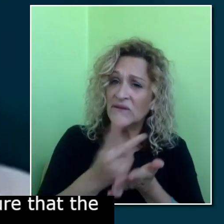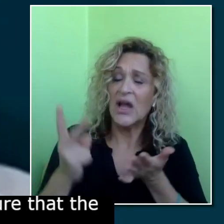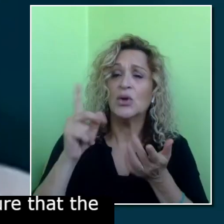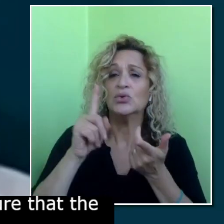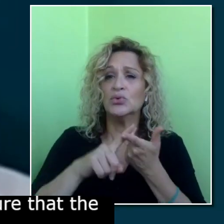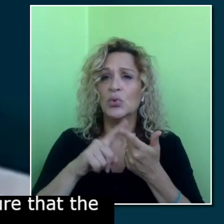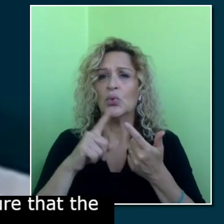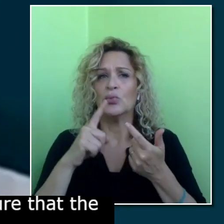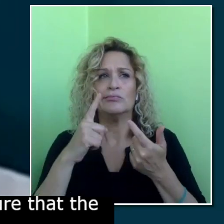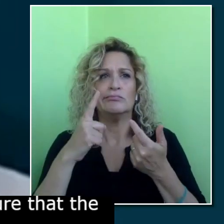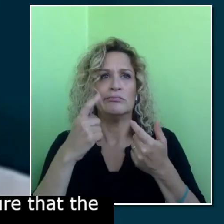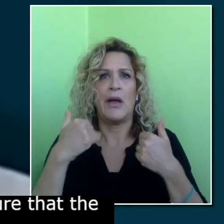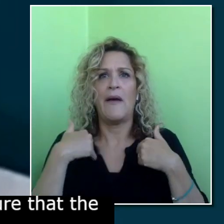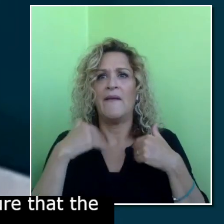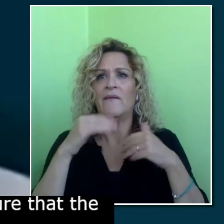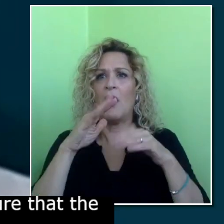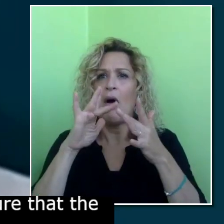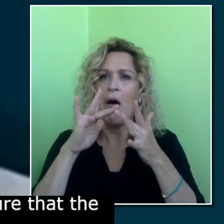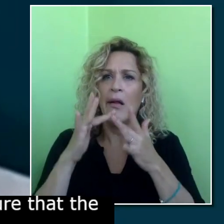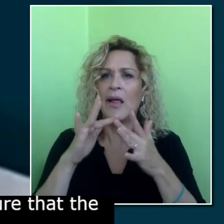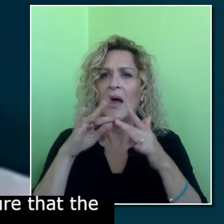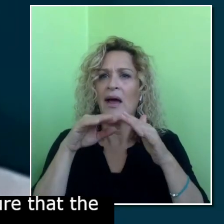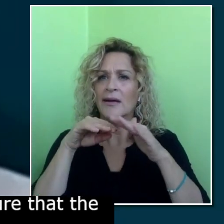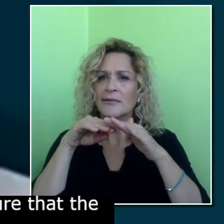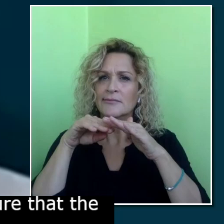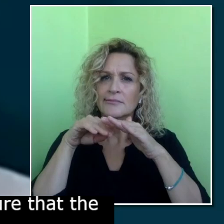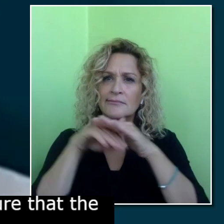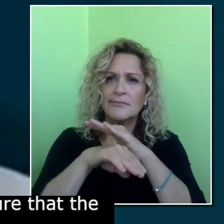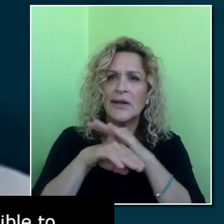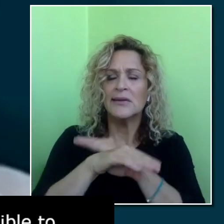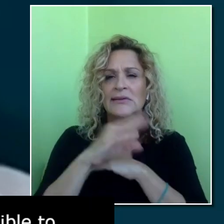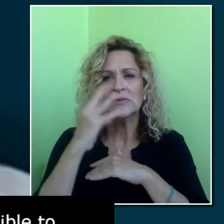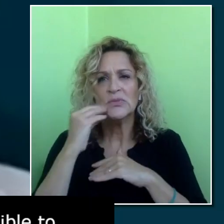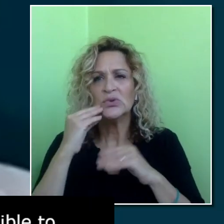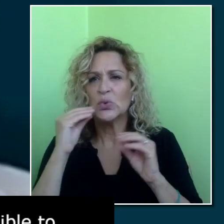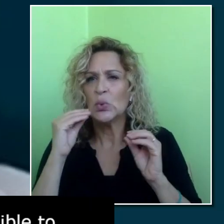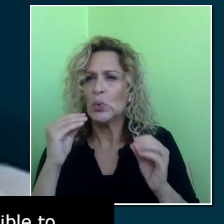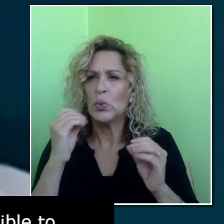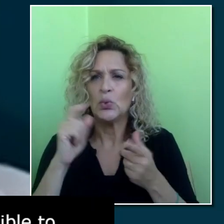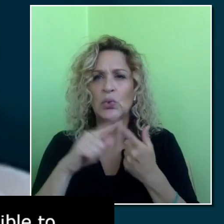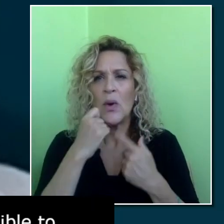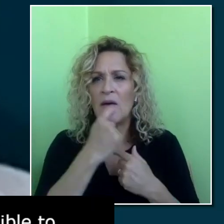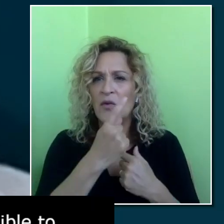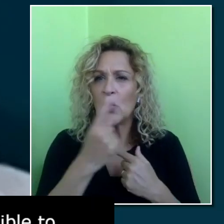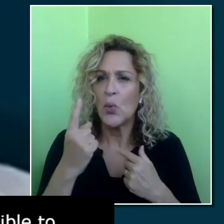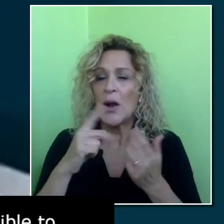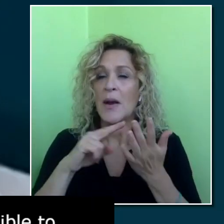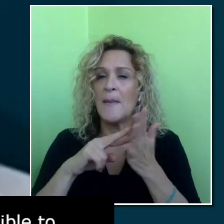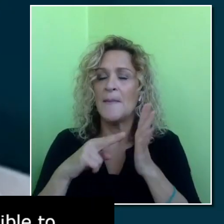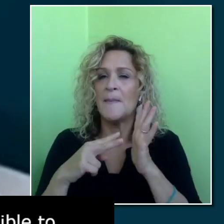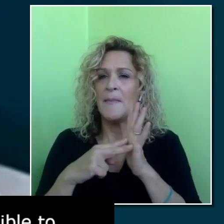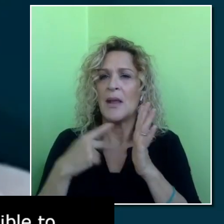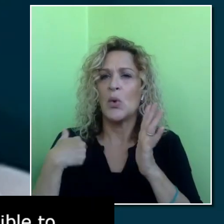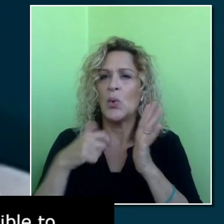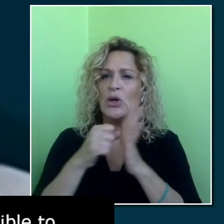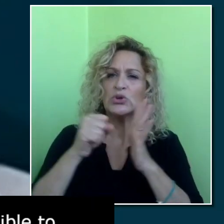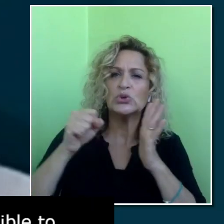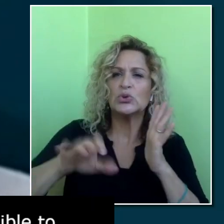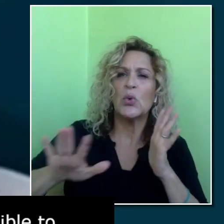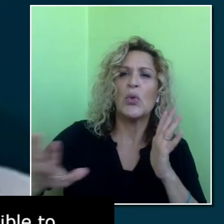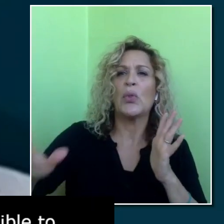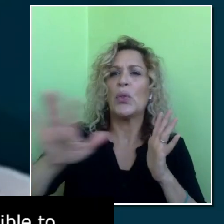everyone, we don't just deprive individuals of an opportunity. We exclude those voices and